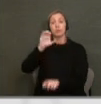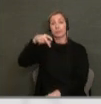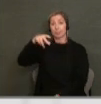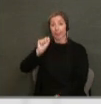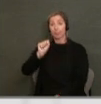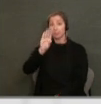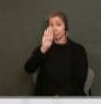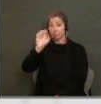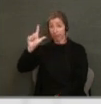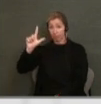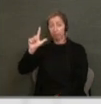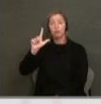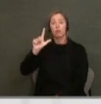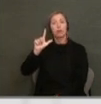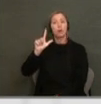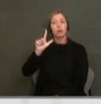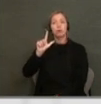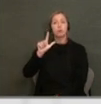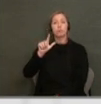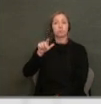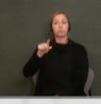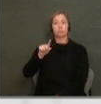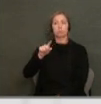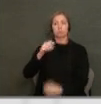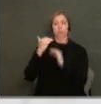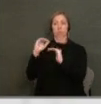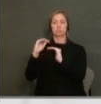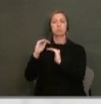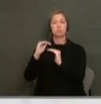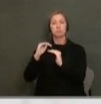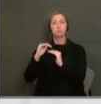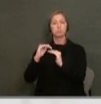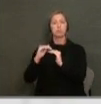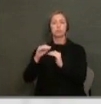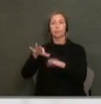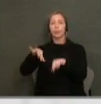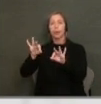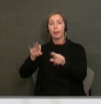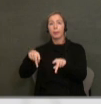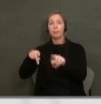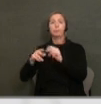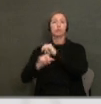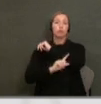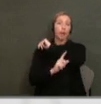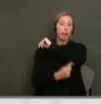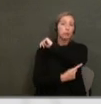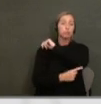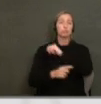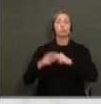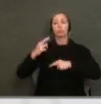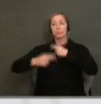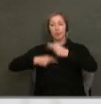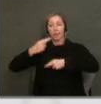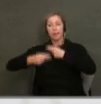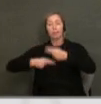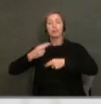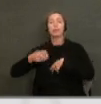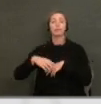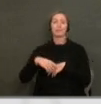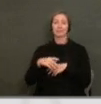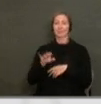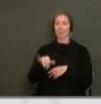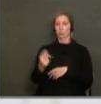restricted. It can only be used to pick up trash, brush collection, and recycling. So that's an example of a restricted